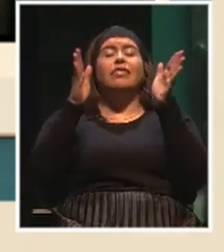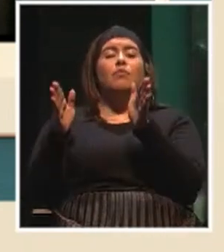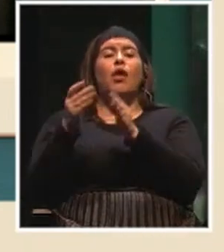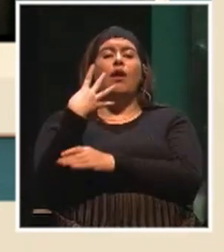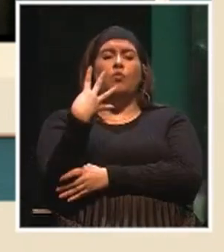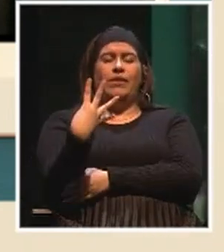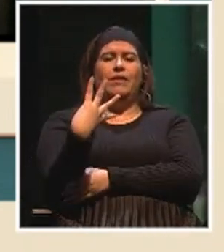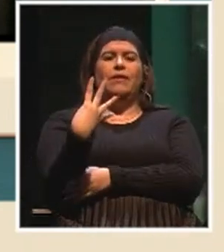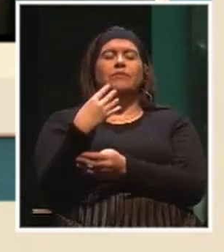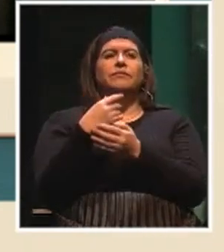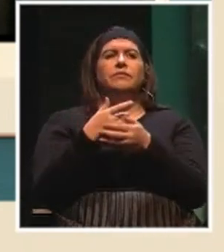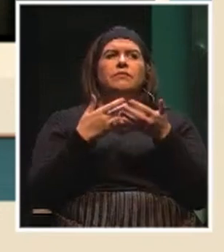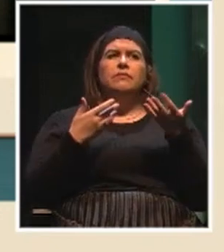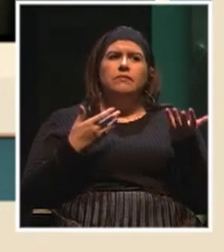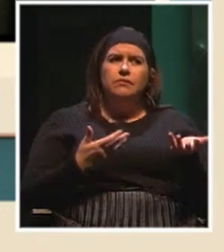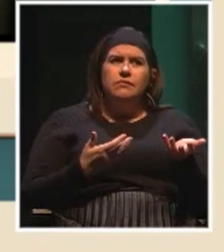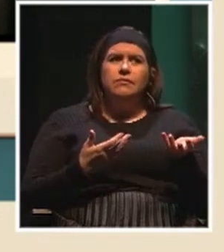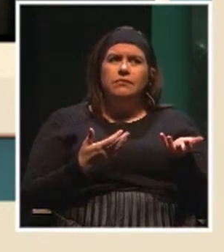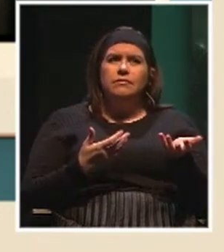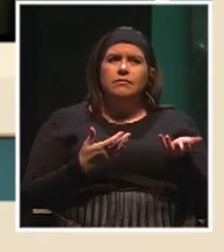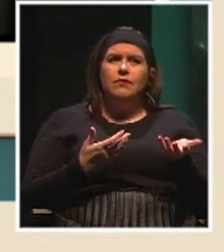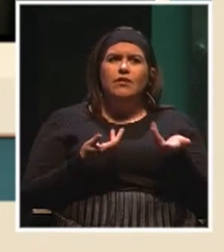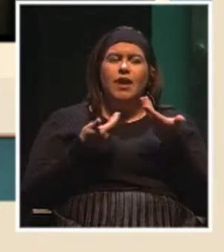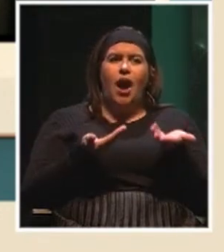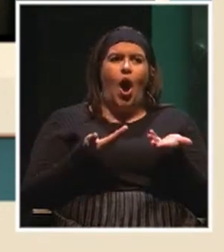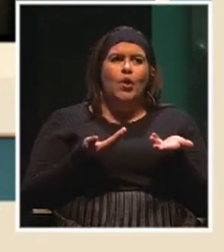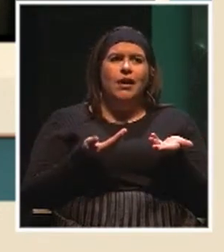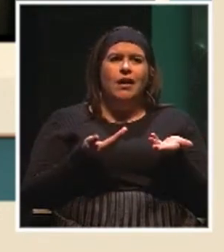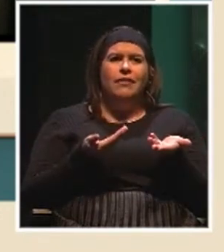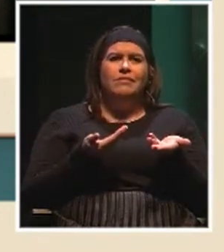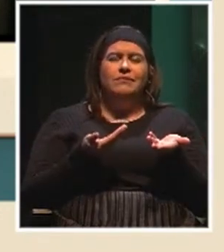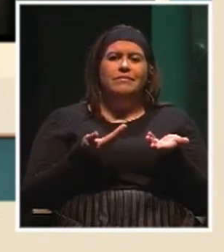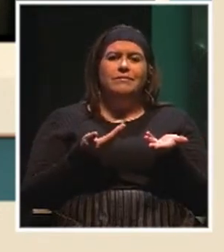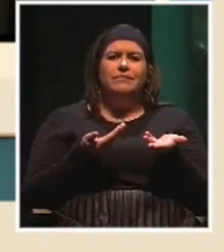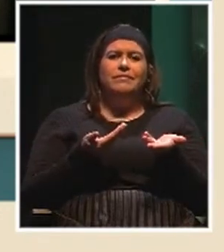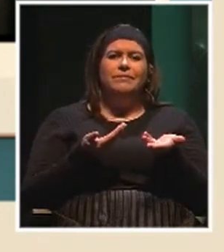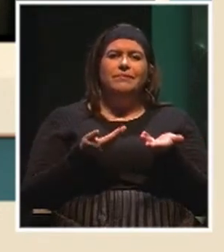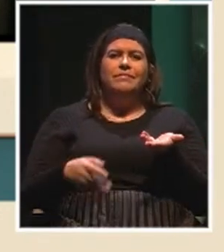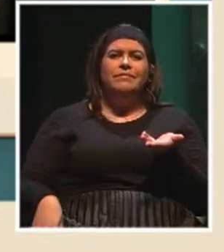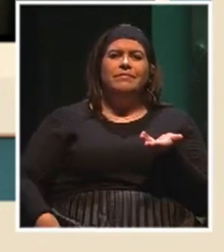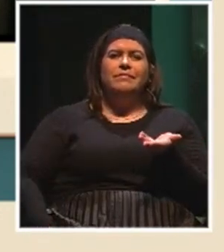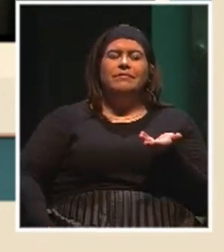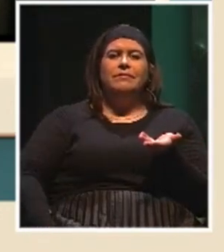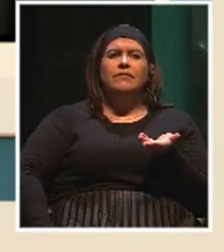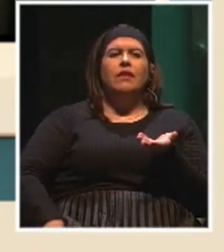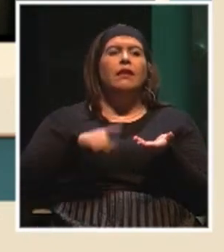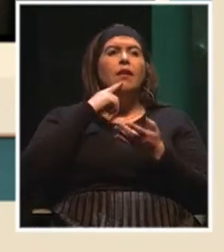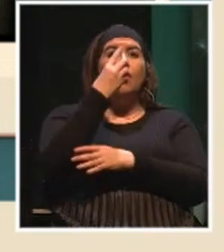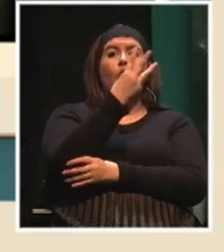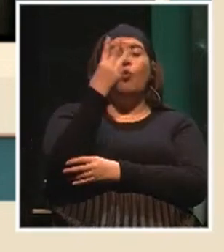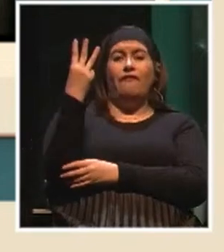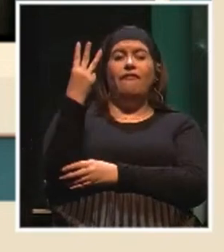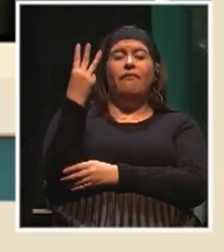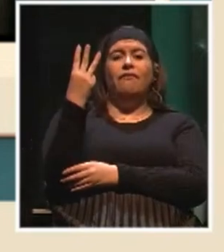where this was, first of all, responsive website, meaning it worked beautifully,